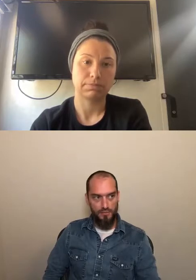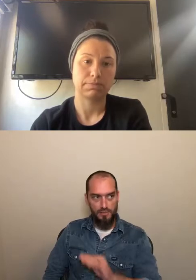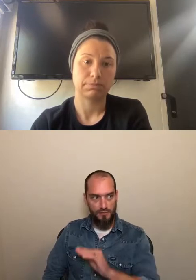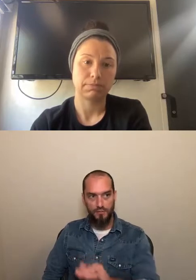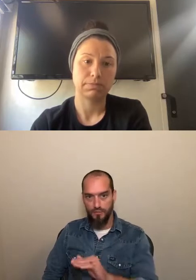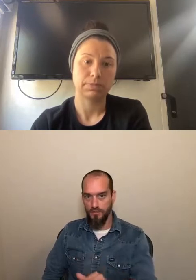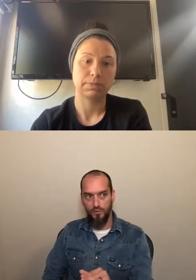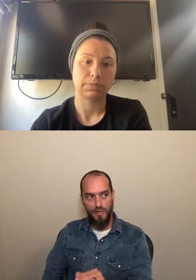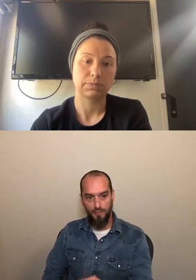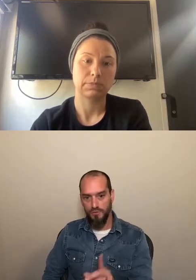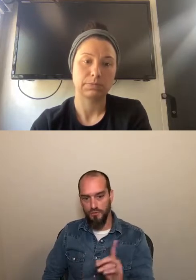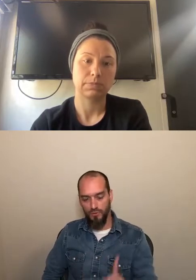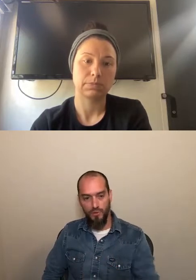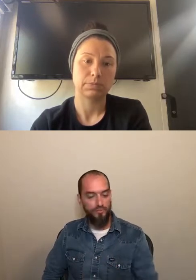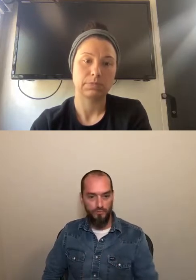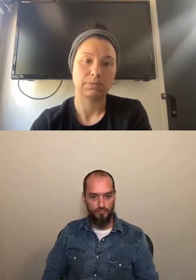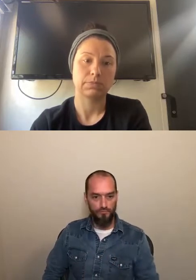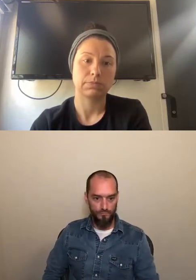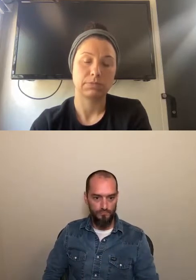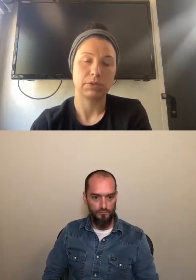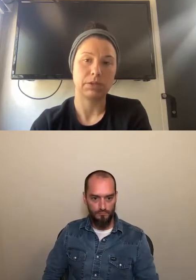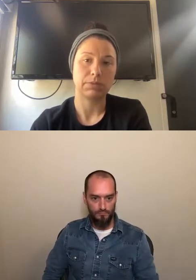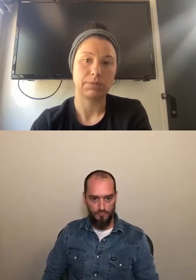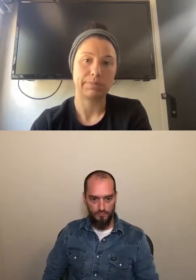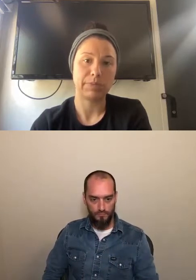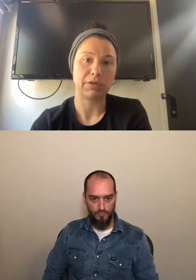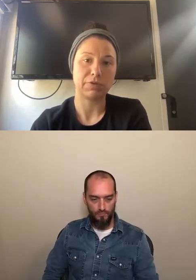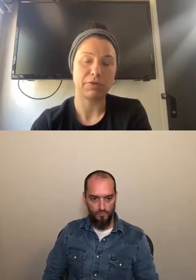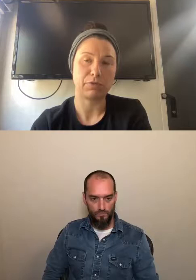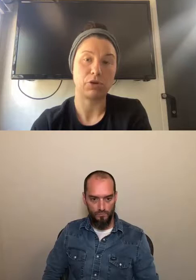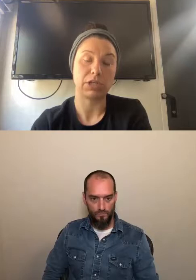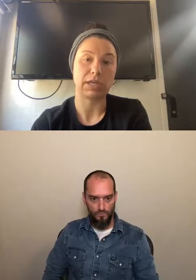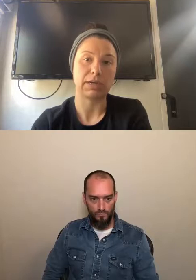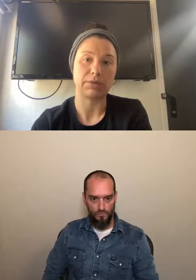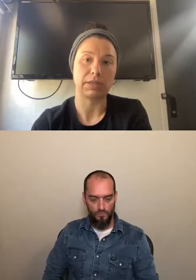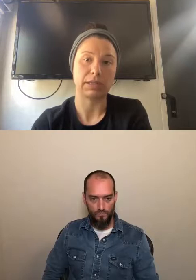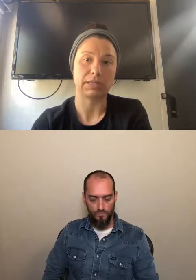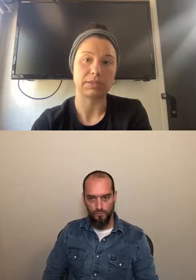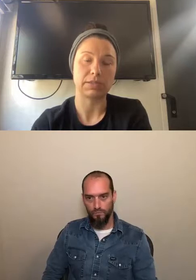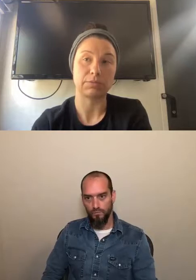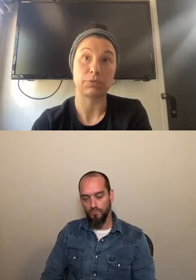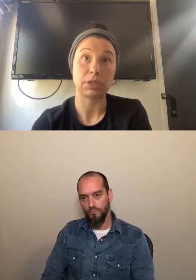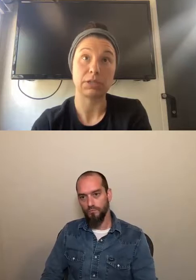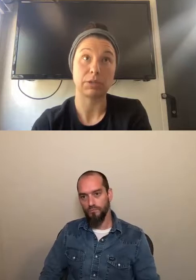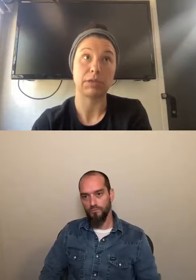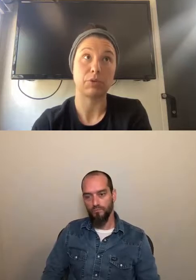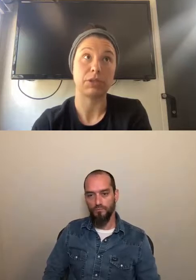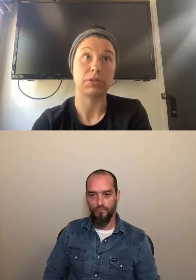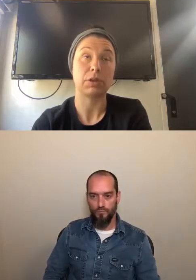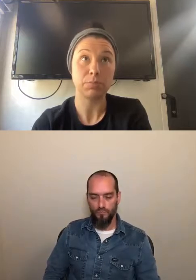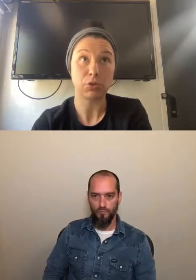with little to no liability whatsoever. Oh, thank you for pointing that out. And I think that's a really,